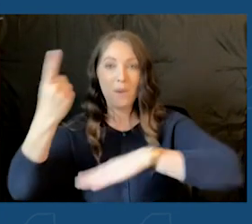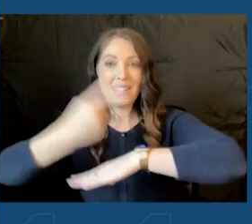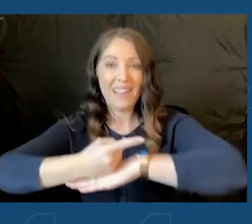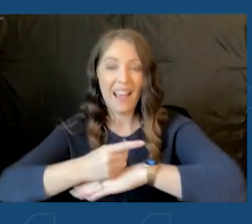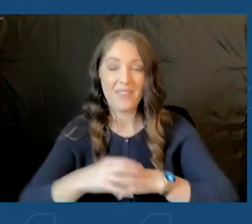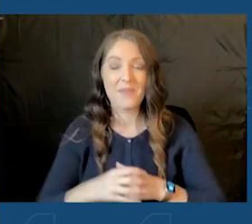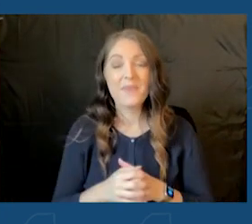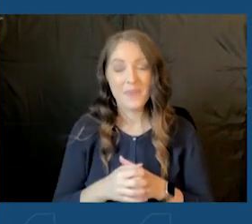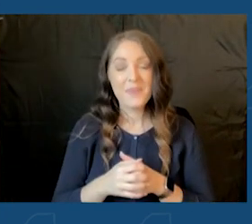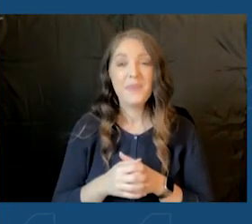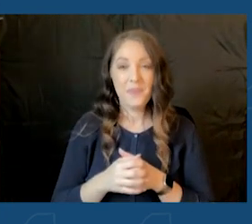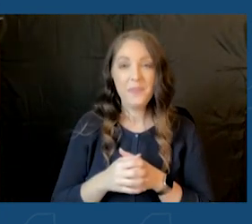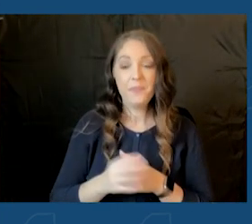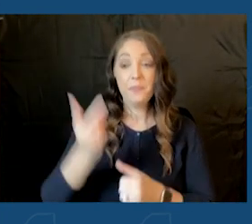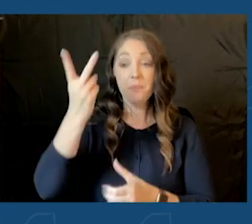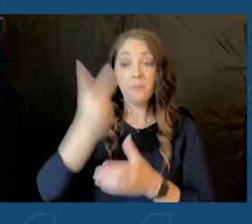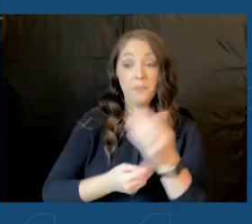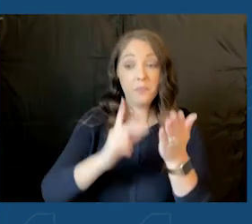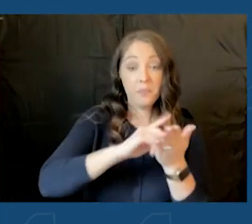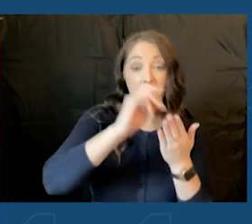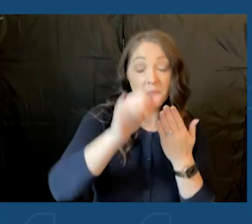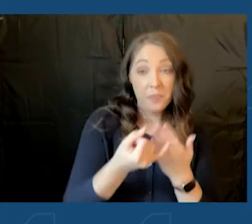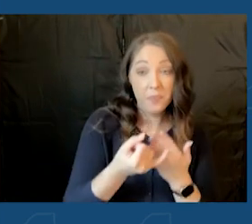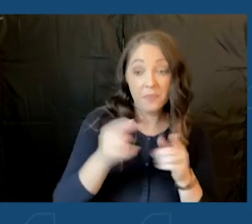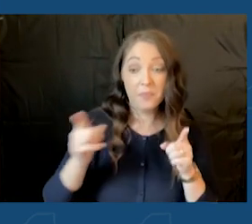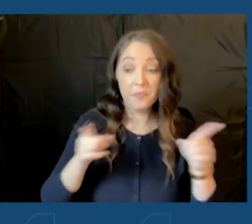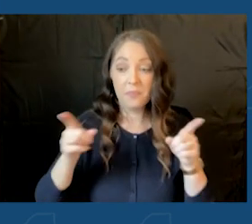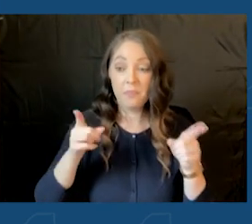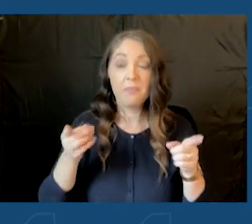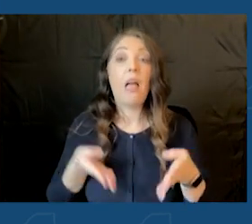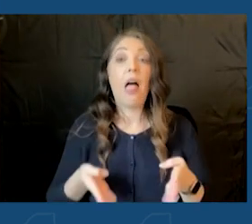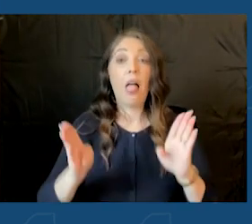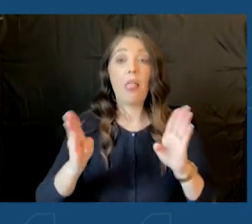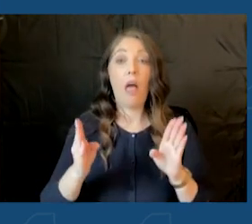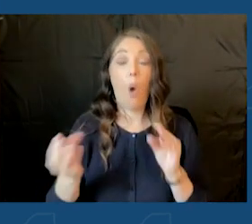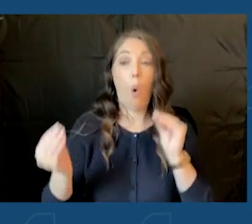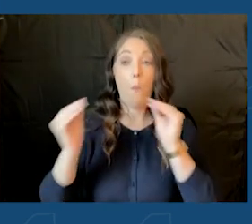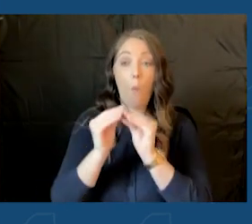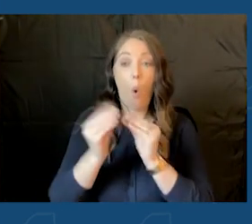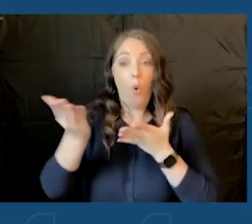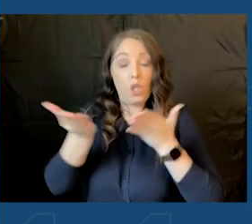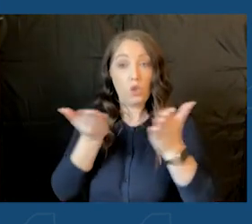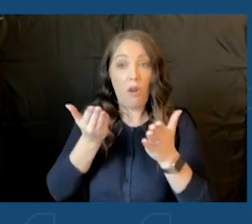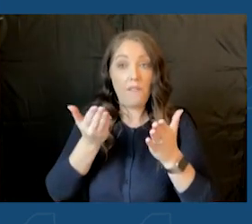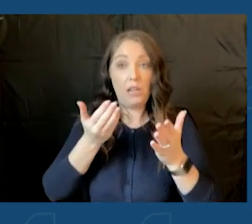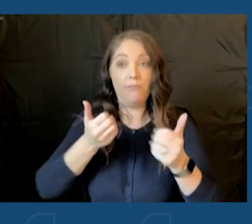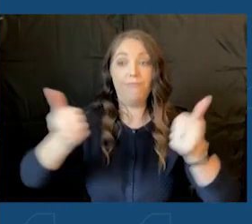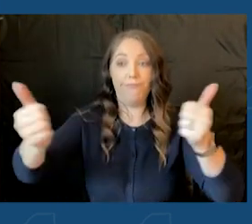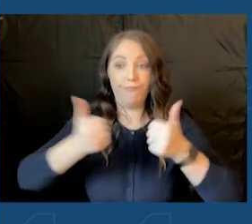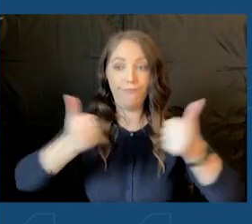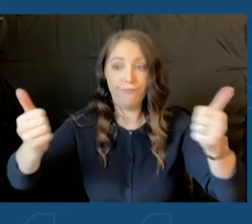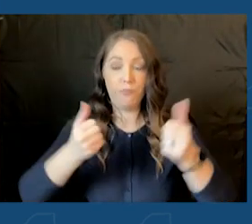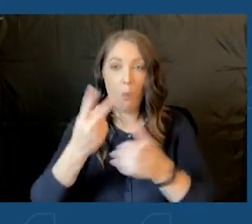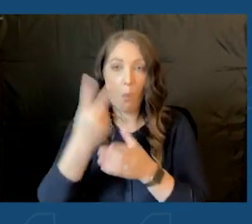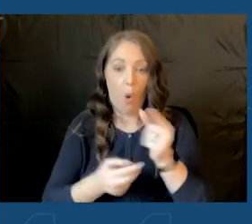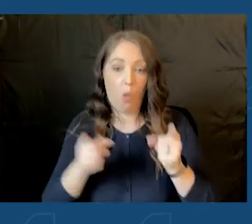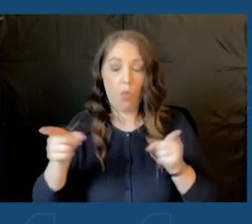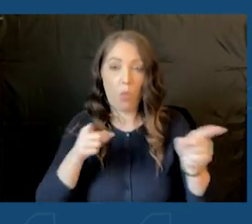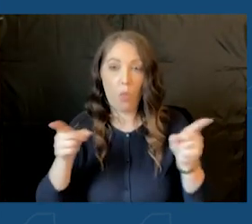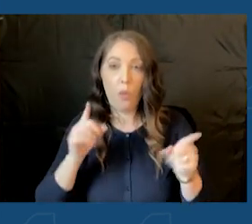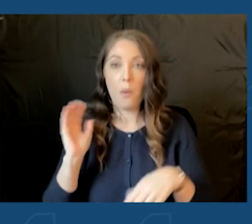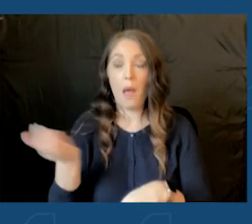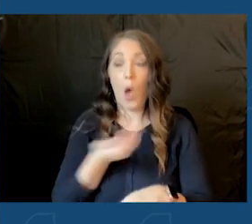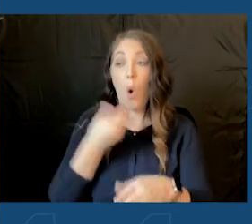of these projects combined will allow us to run more service on the main line. As Jano said, our new proposed timetables effectively